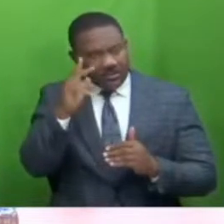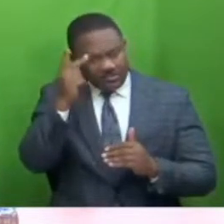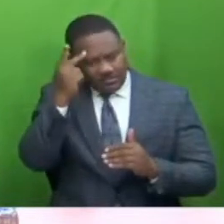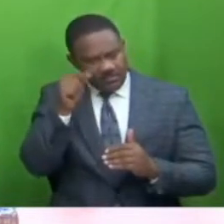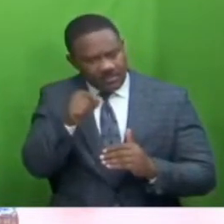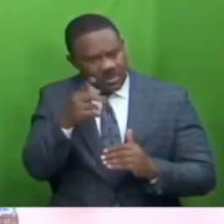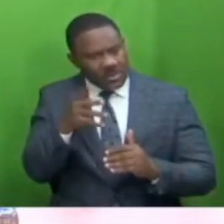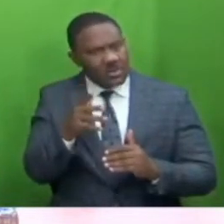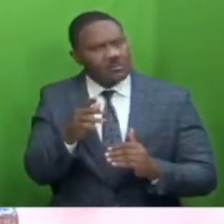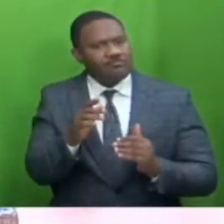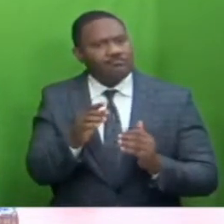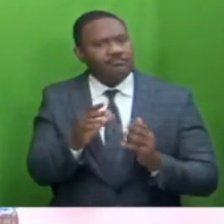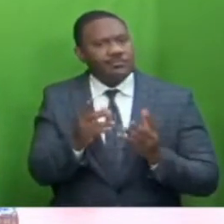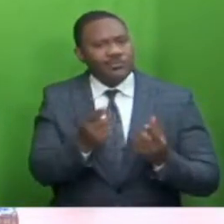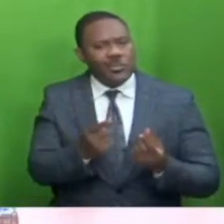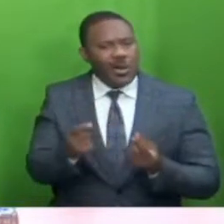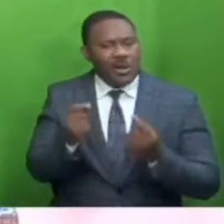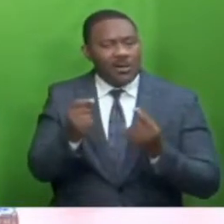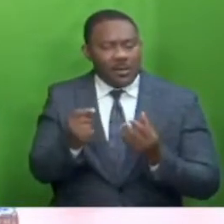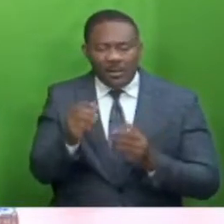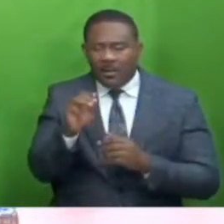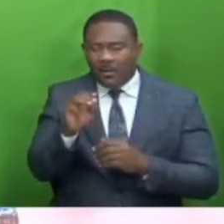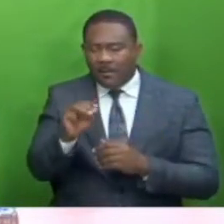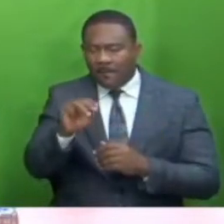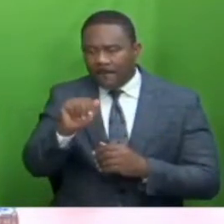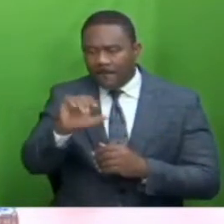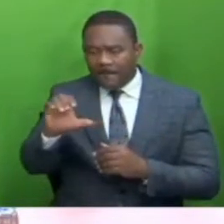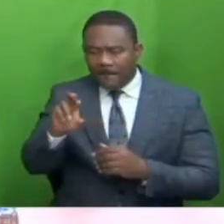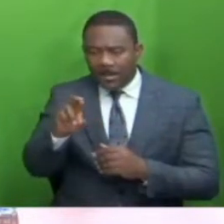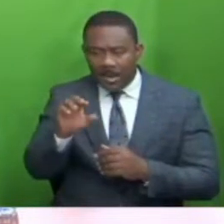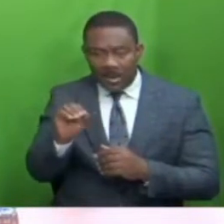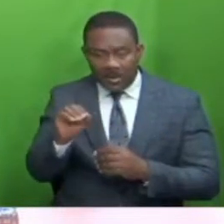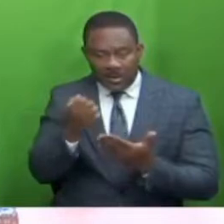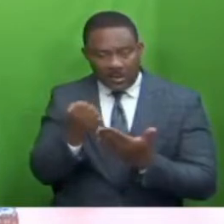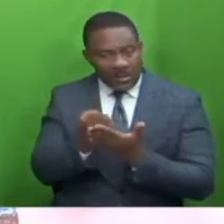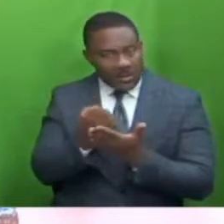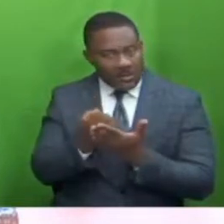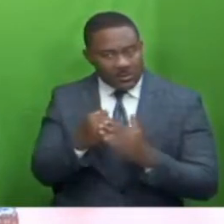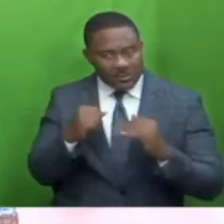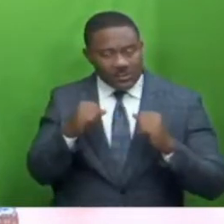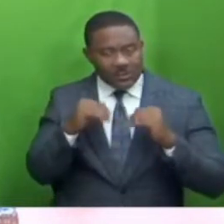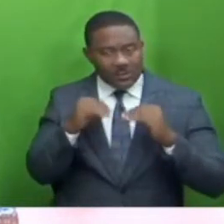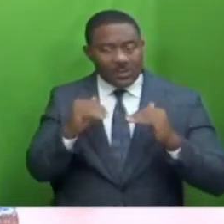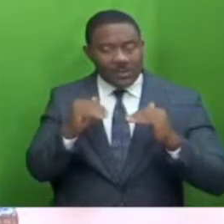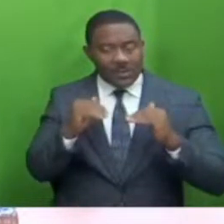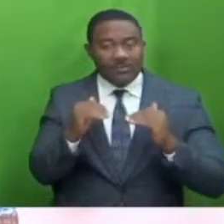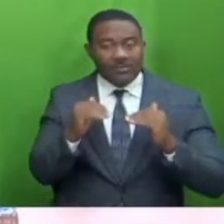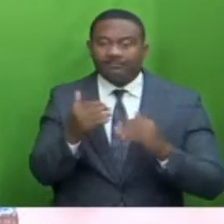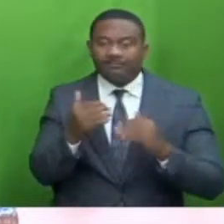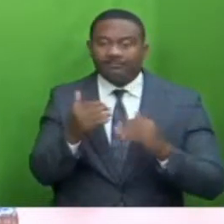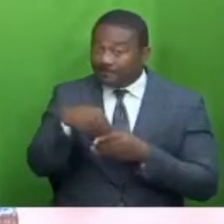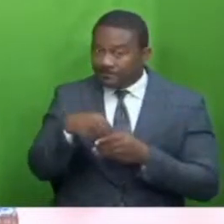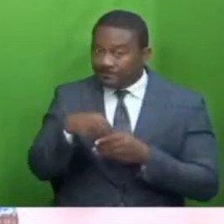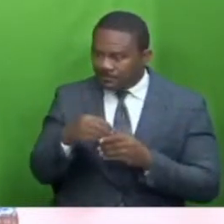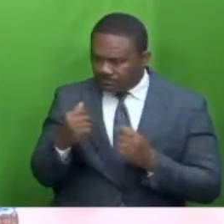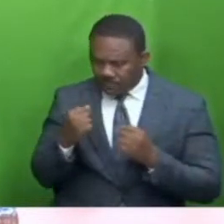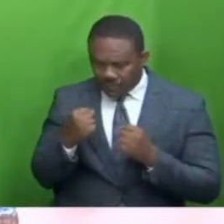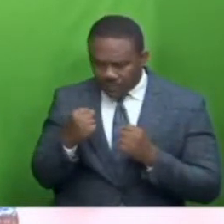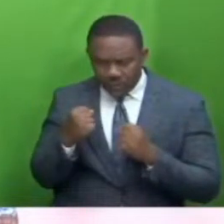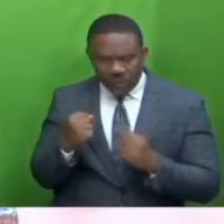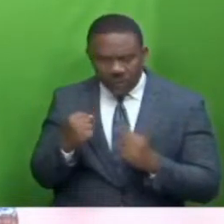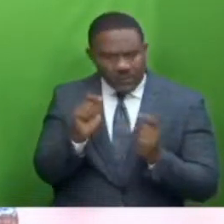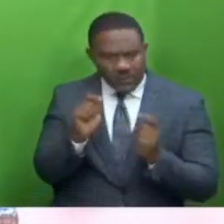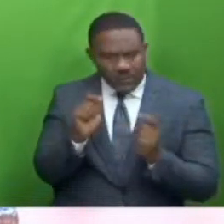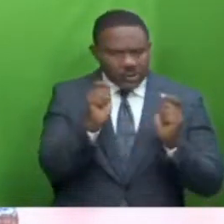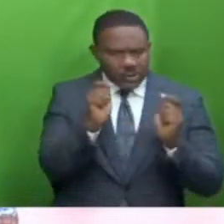restore macroeconomic stability and debt sustainability. It includes extensive reforms to strengthen resilience